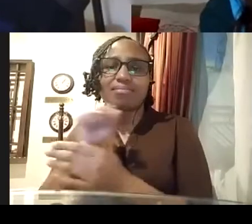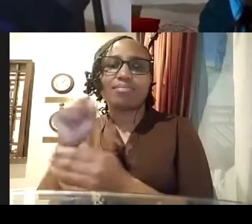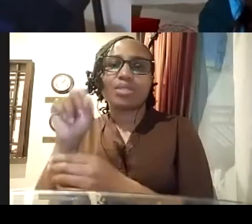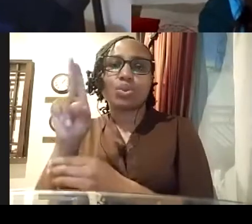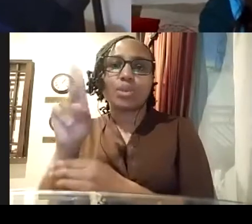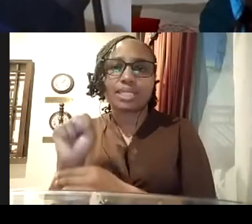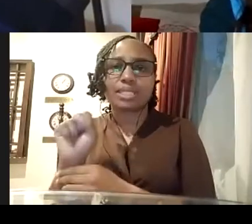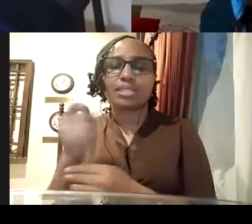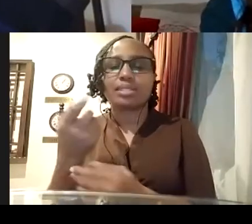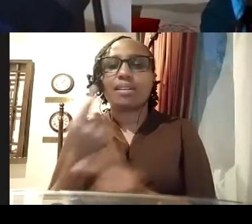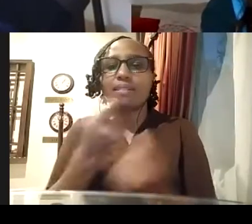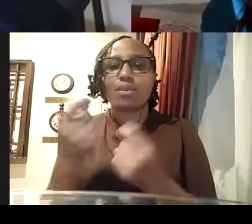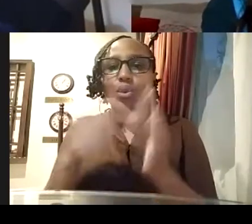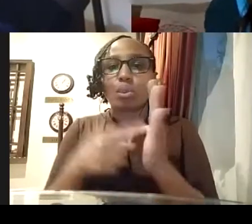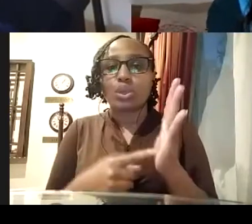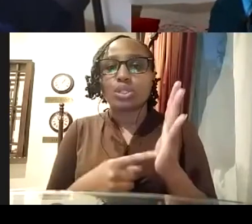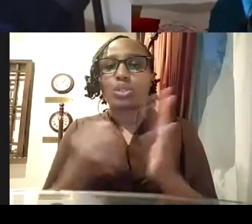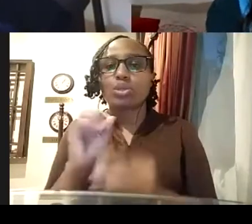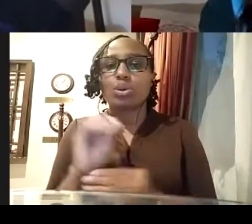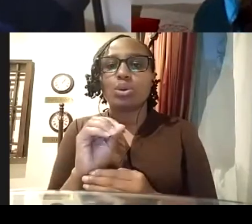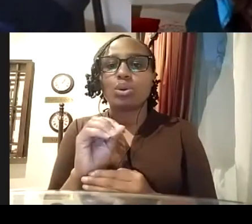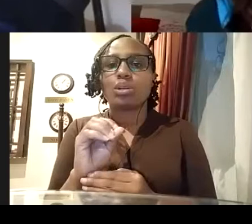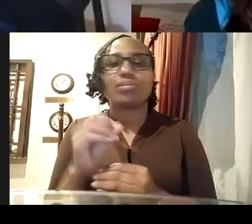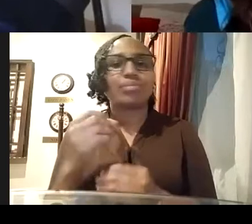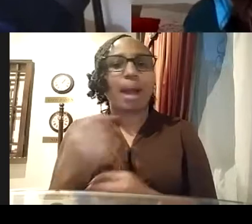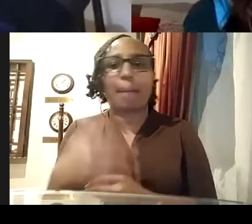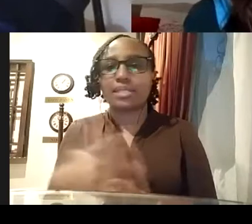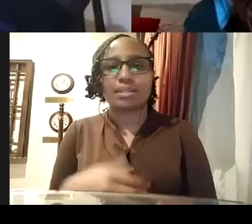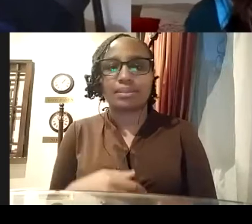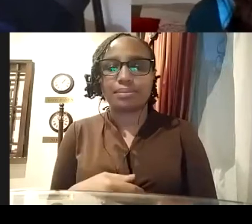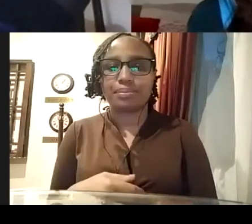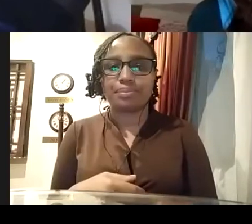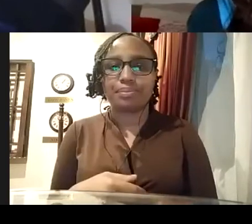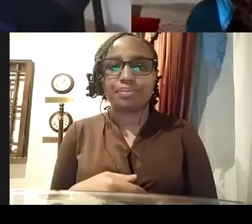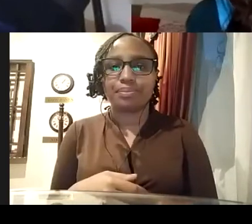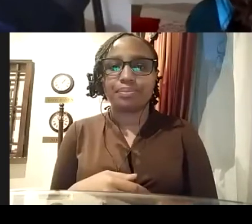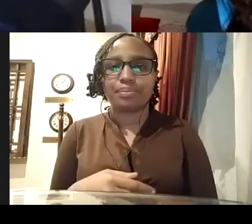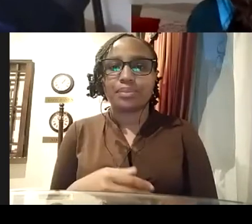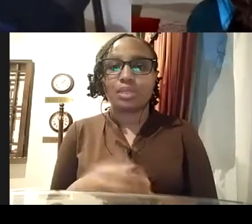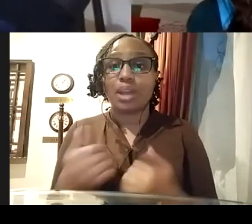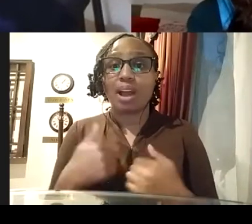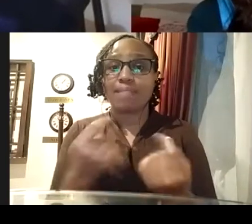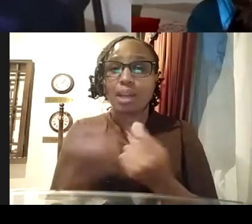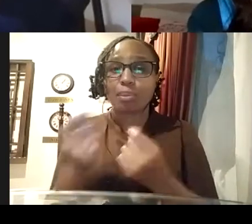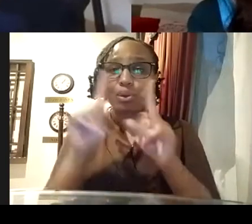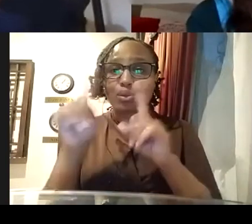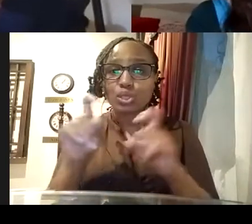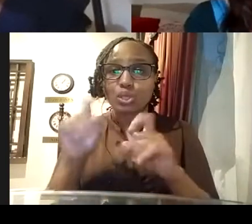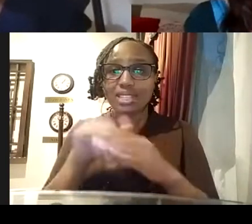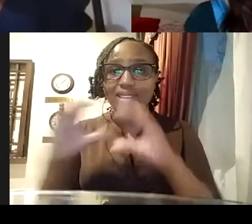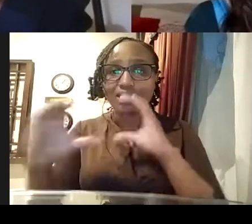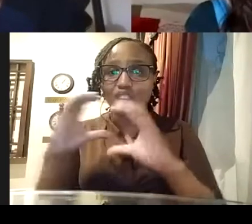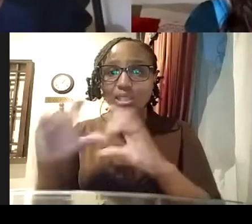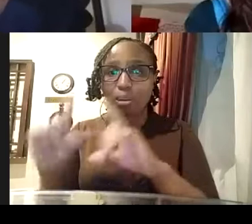viewpoints. So yeah, amazing. I'm aware that we've got a couple of questions in the chat box. Ooh. Would you